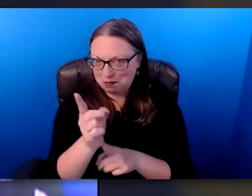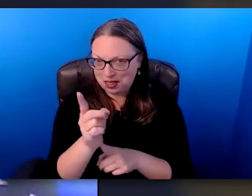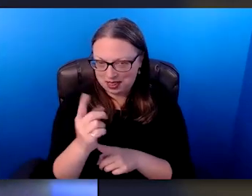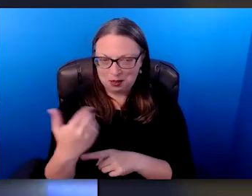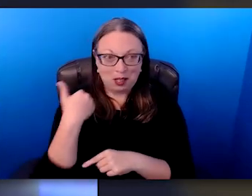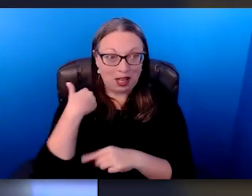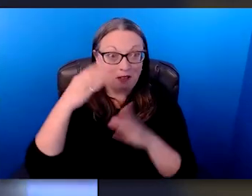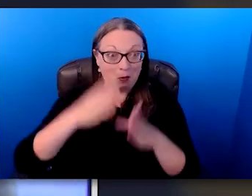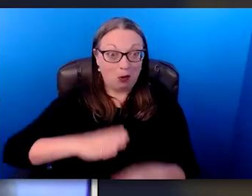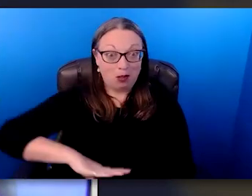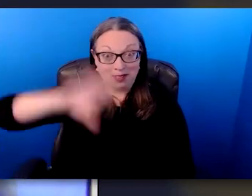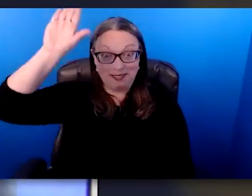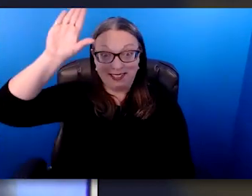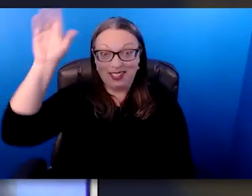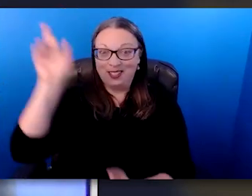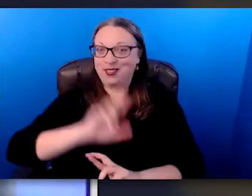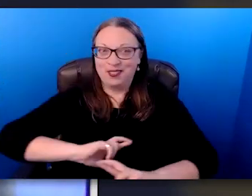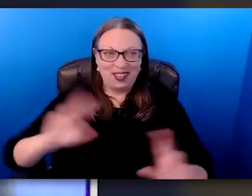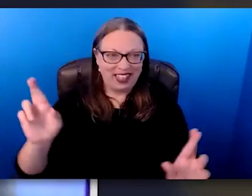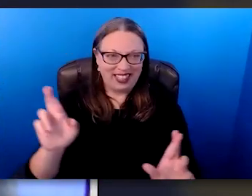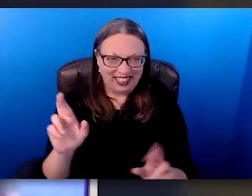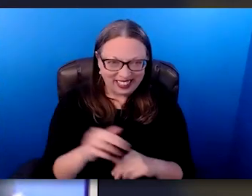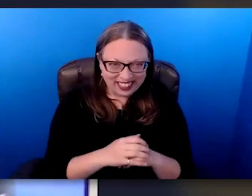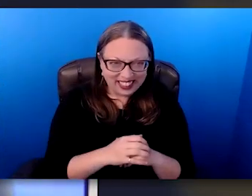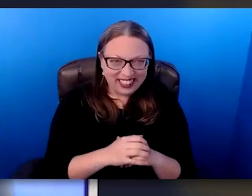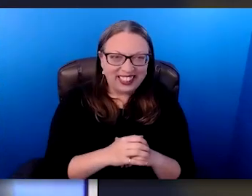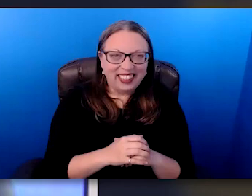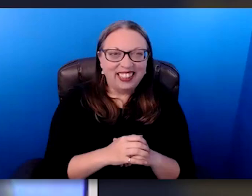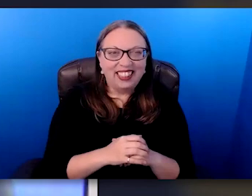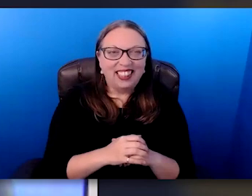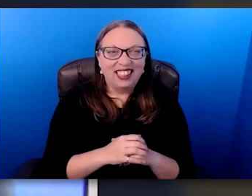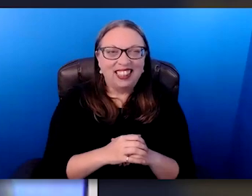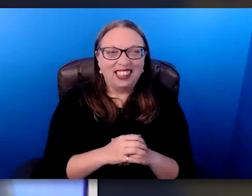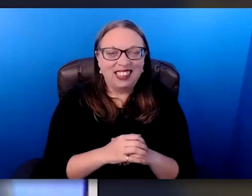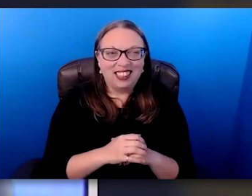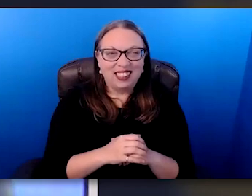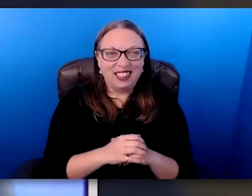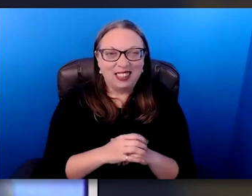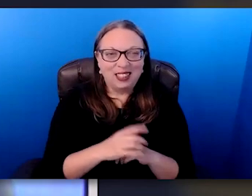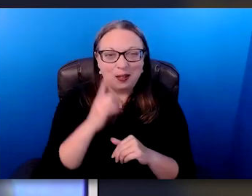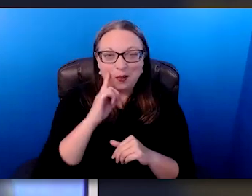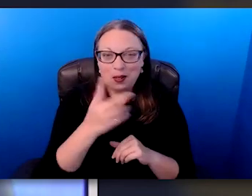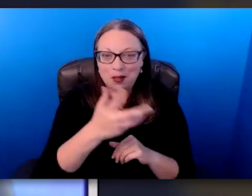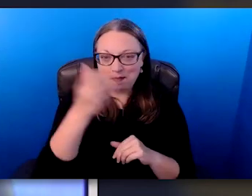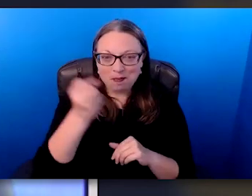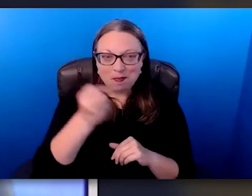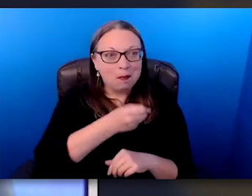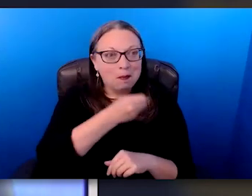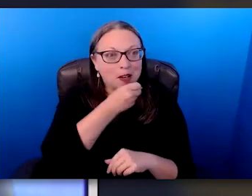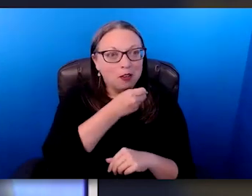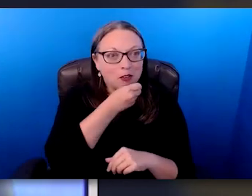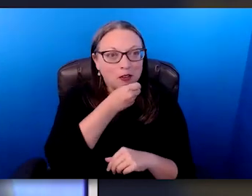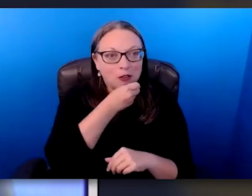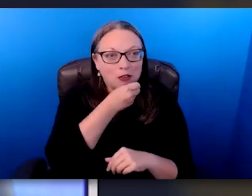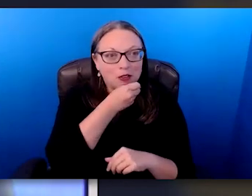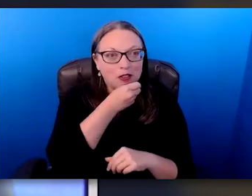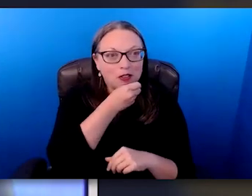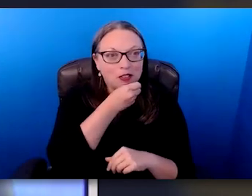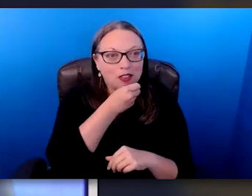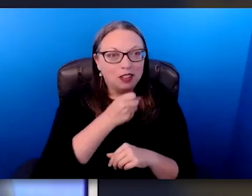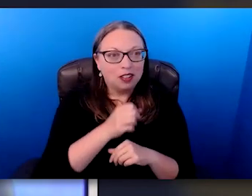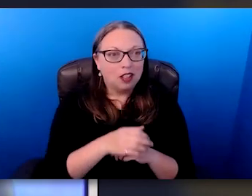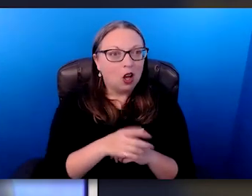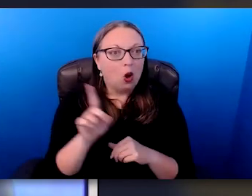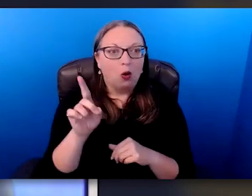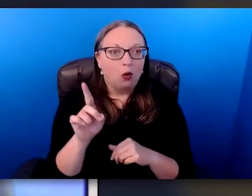with their hand right up, ready to go. So we're going to steal one of the microphones from here. Oh,